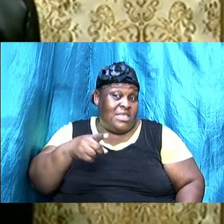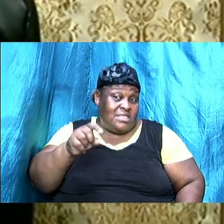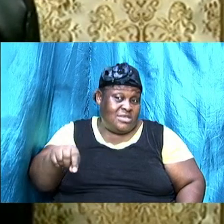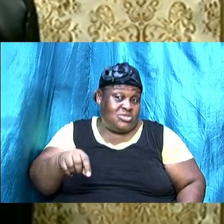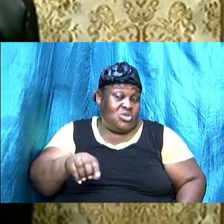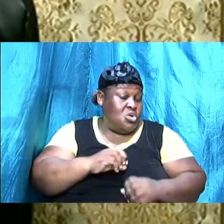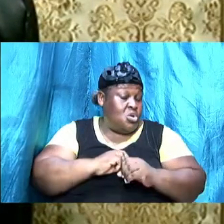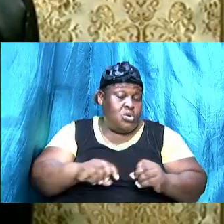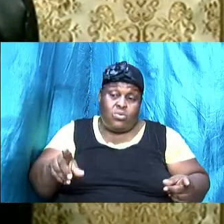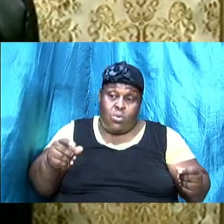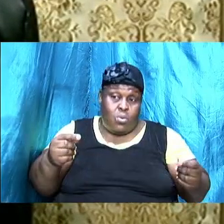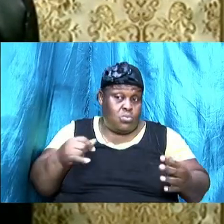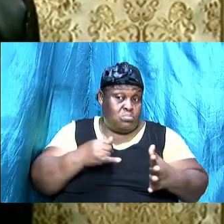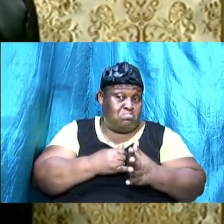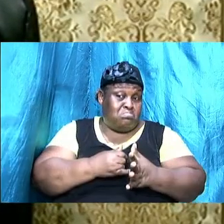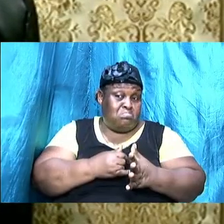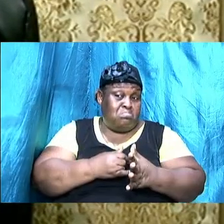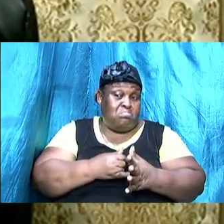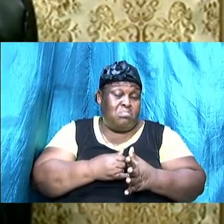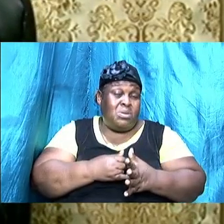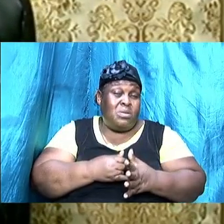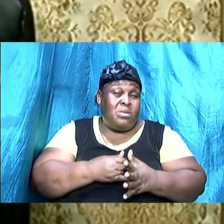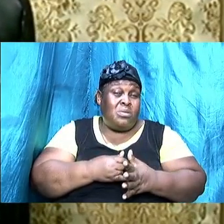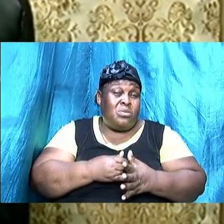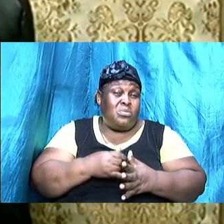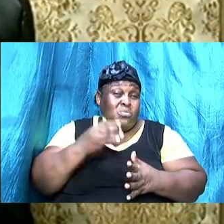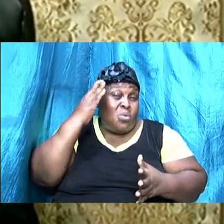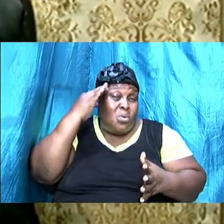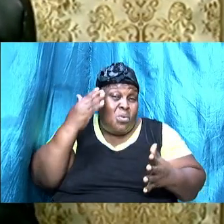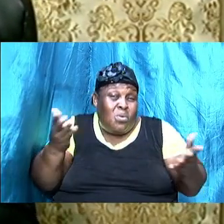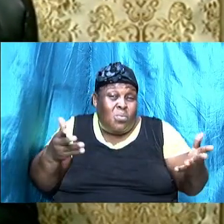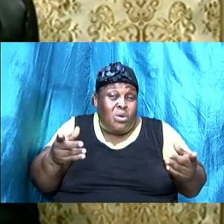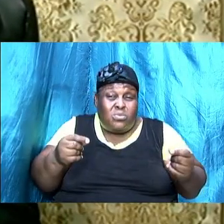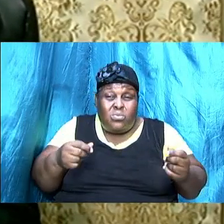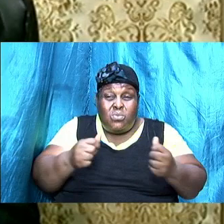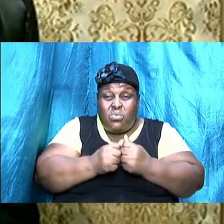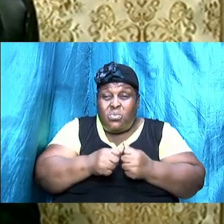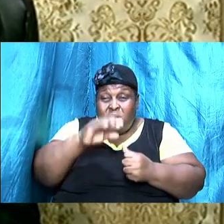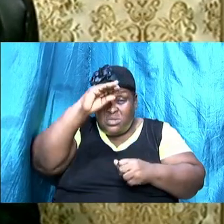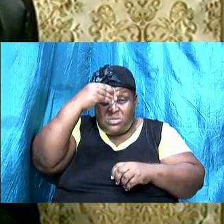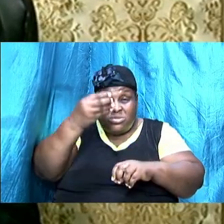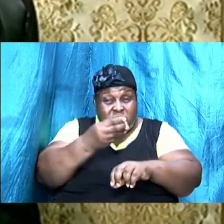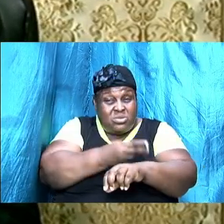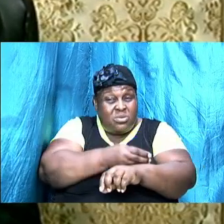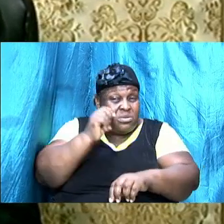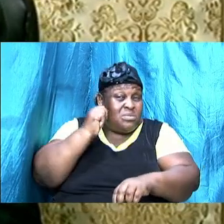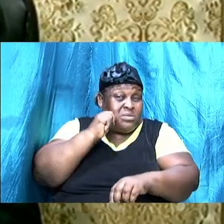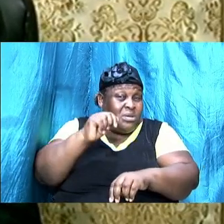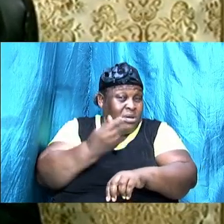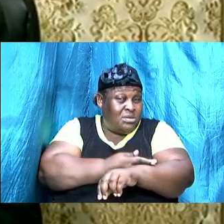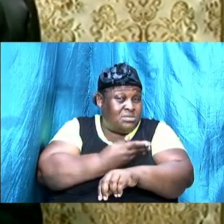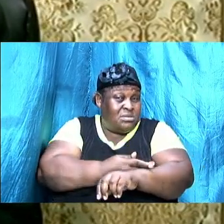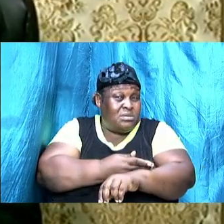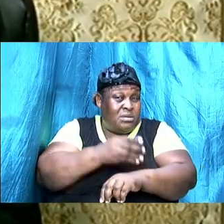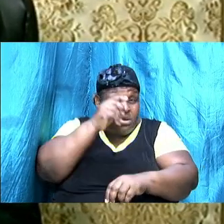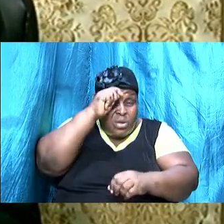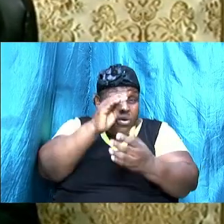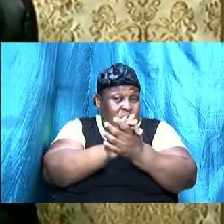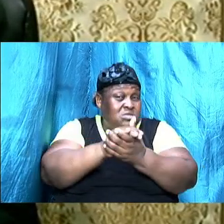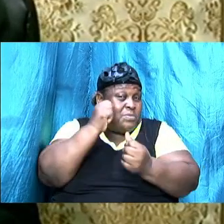know what we have done with our sons and our daughters? Married people, husband and